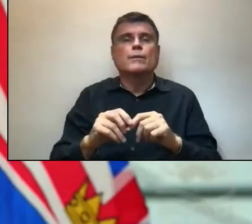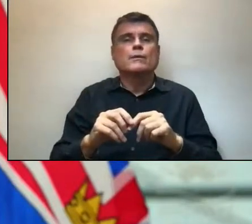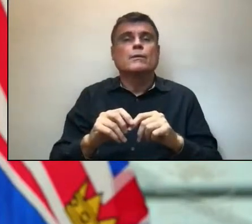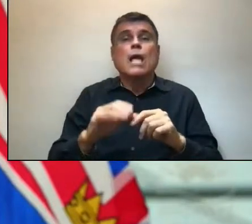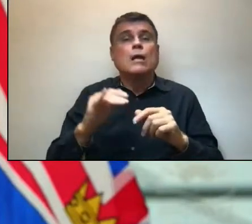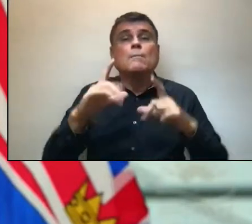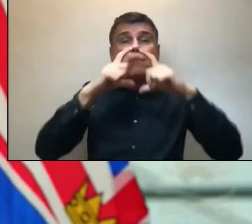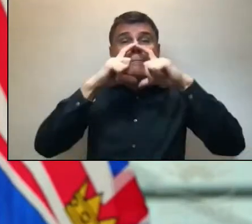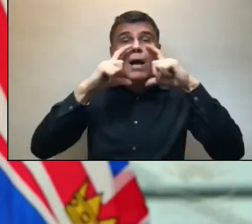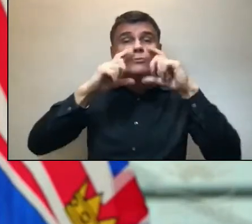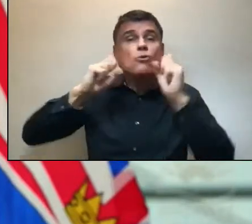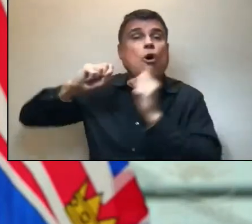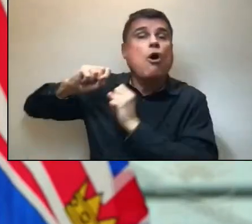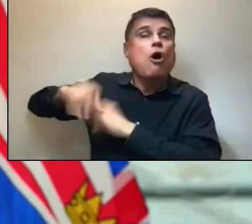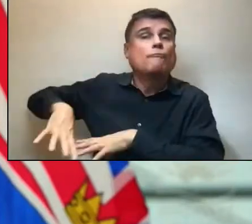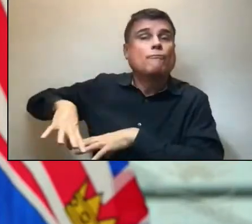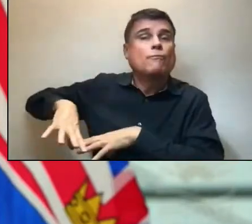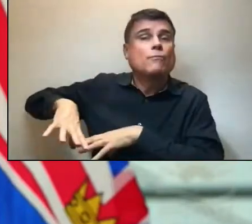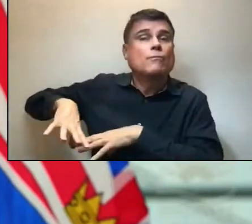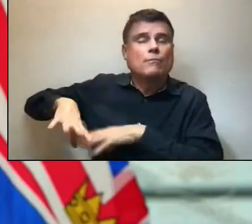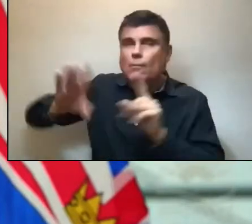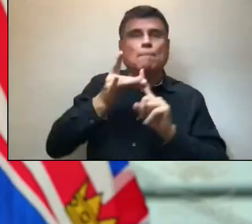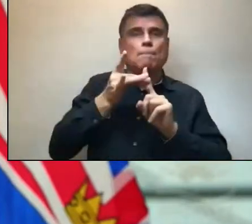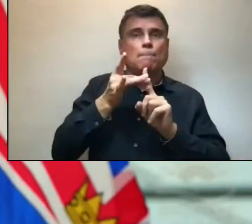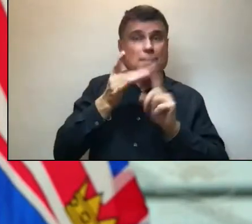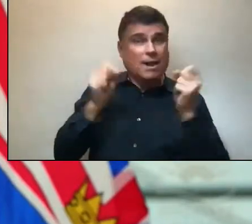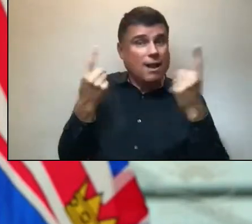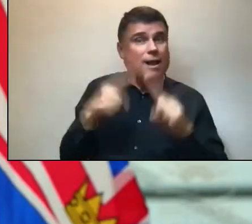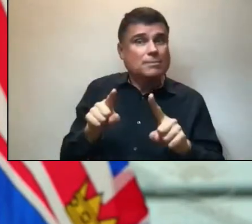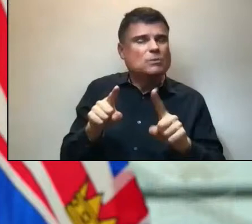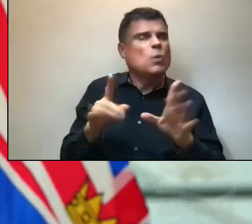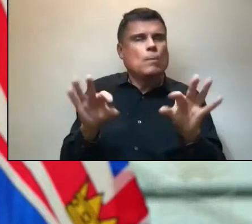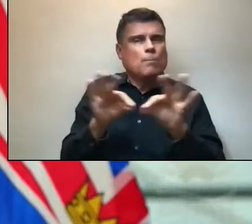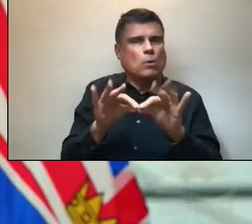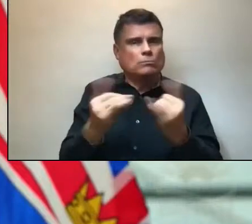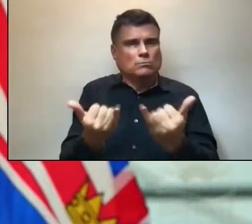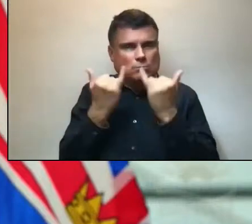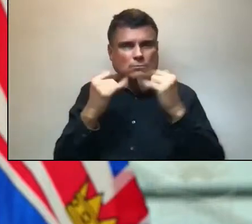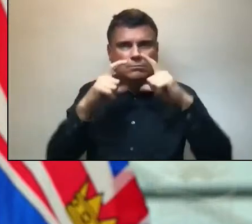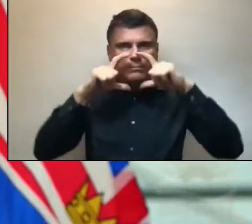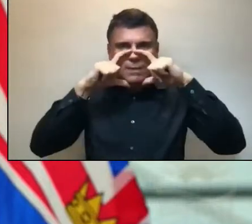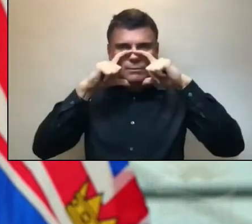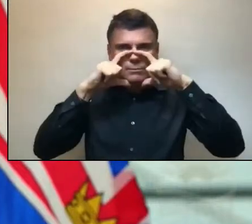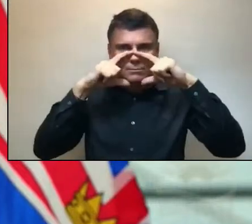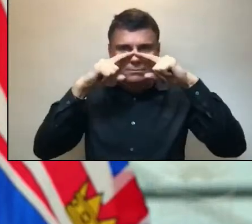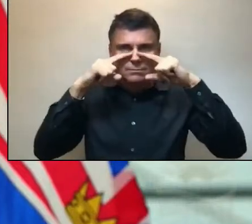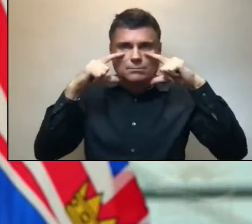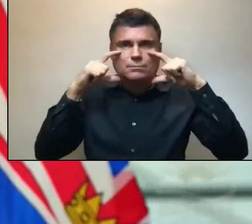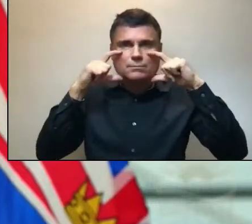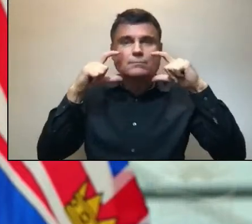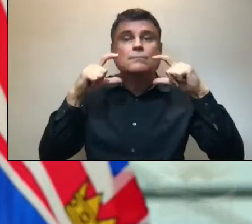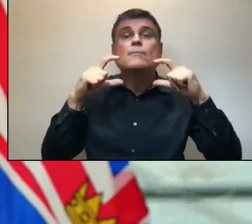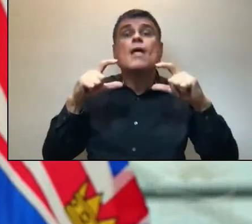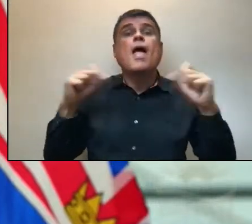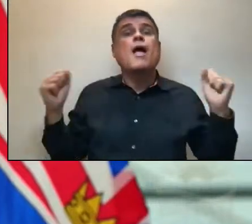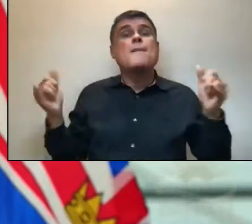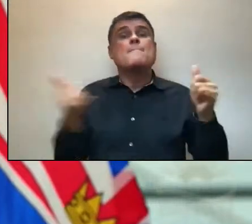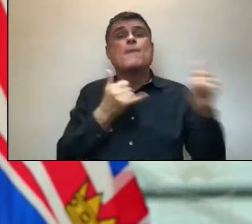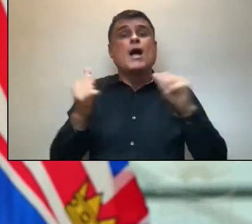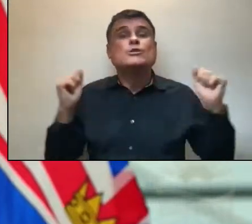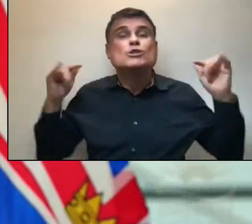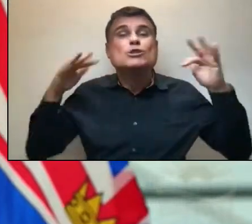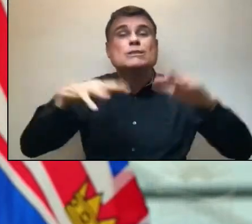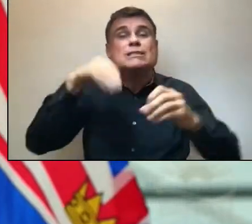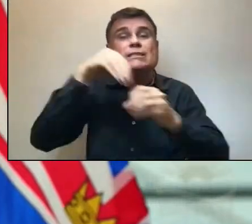are things that are really important right now. We should not be having large parties where we're coming together indoors, particularly